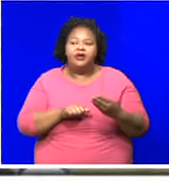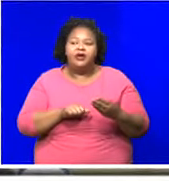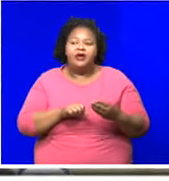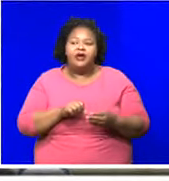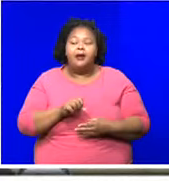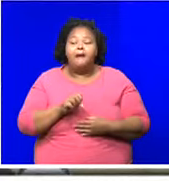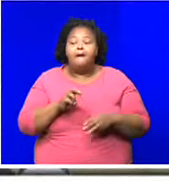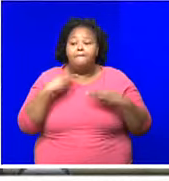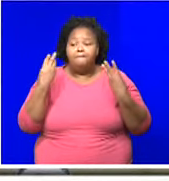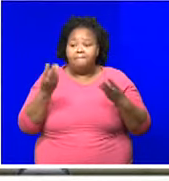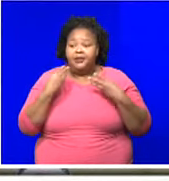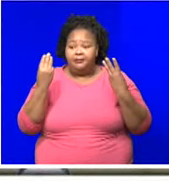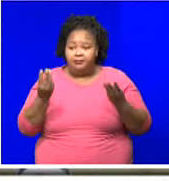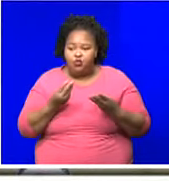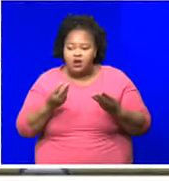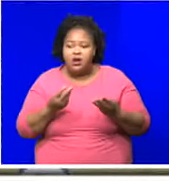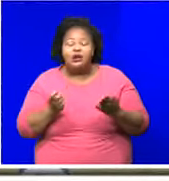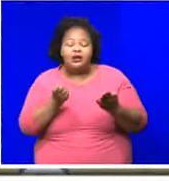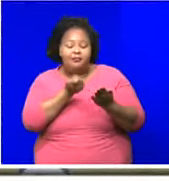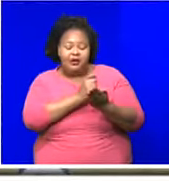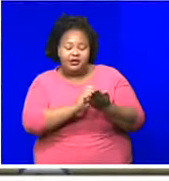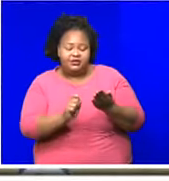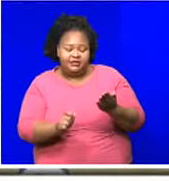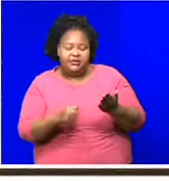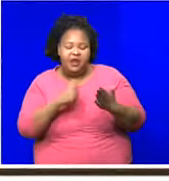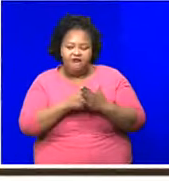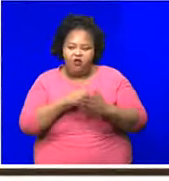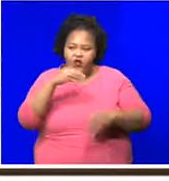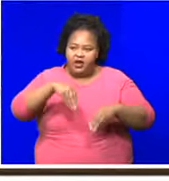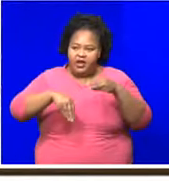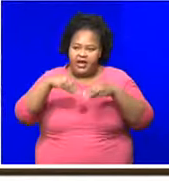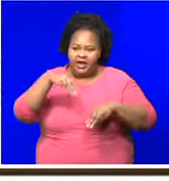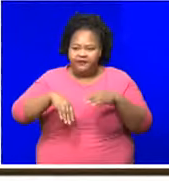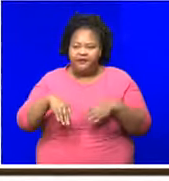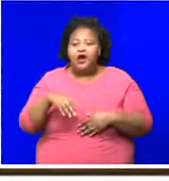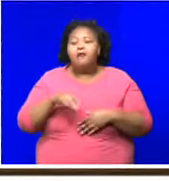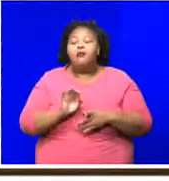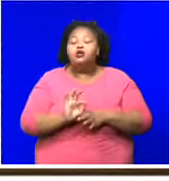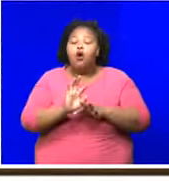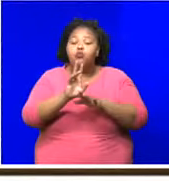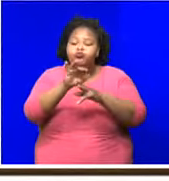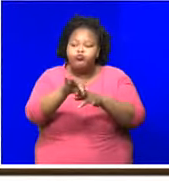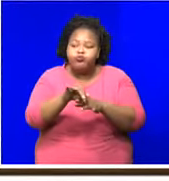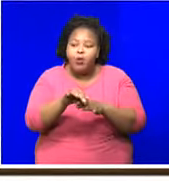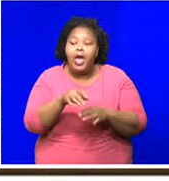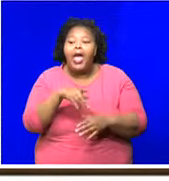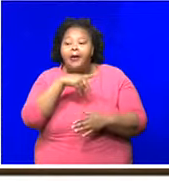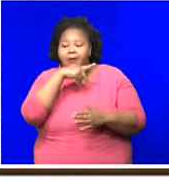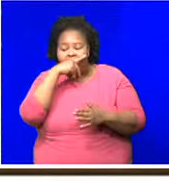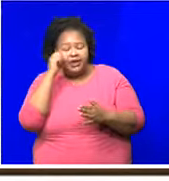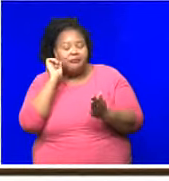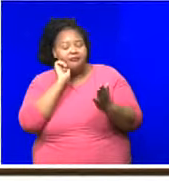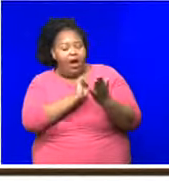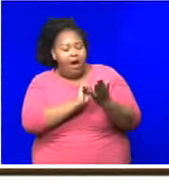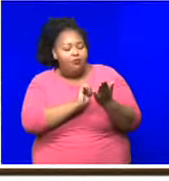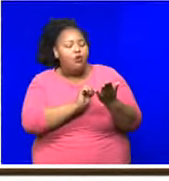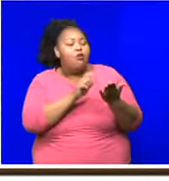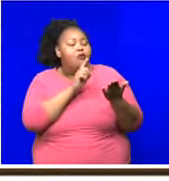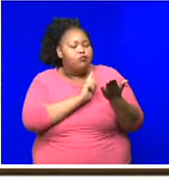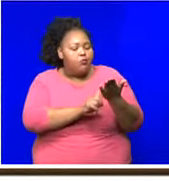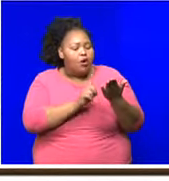ngalolibhaliso ukuthi ube wendekile. Siphinze sisho ukuthi mhlaka 10 May